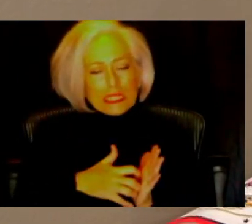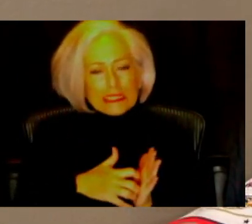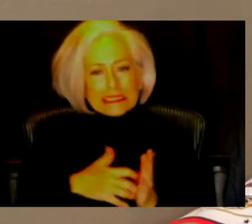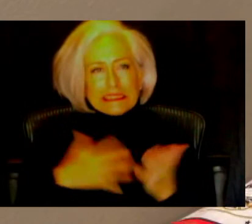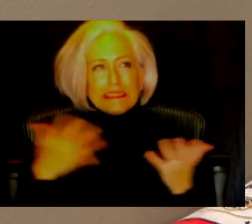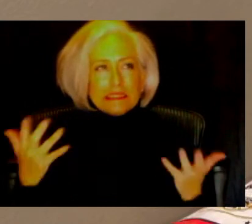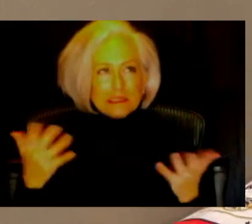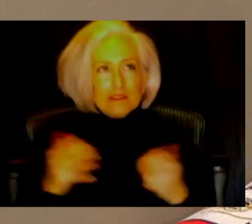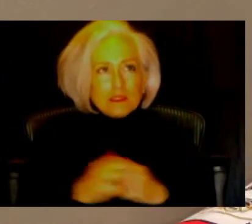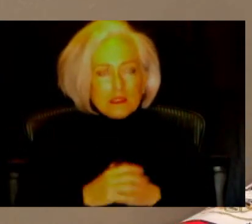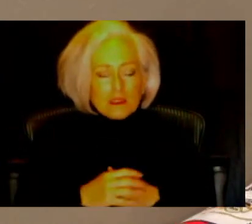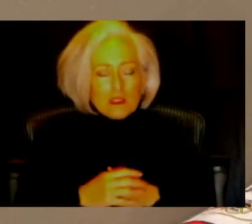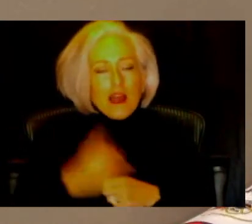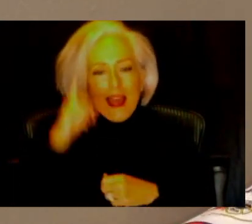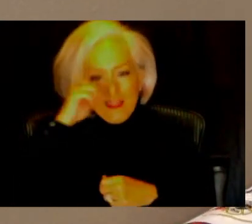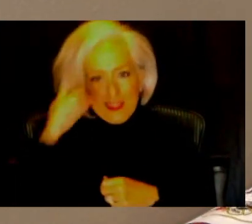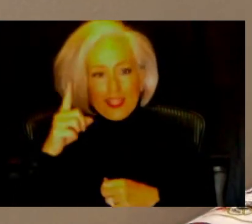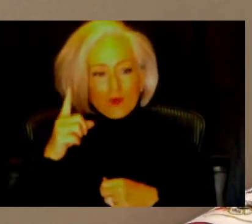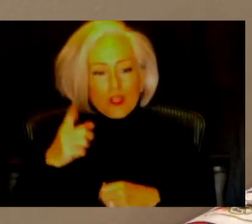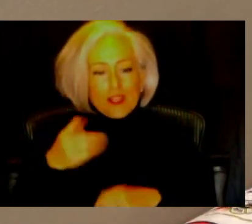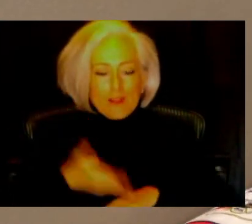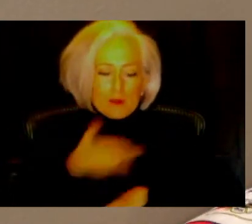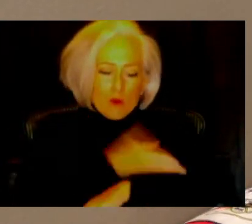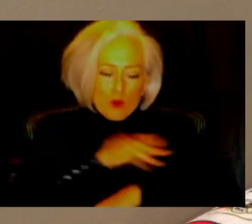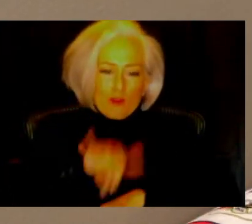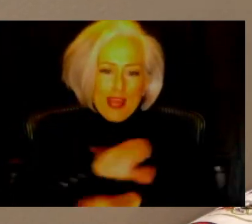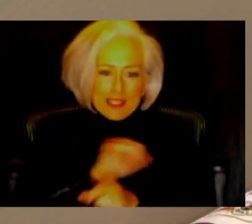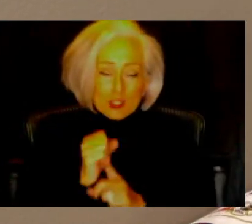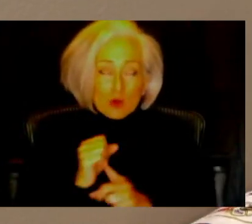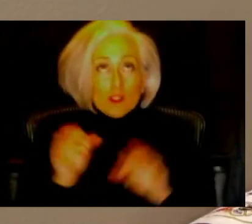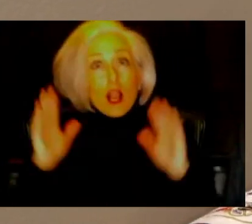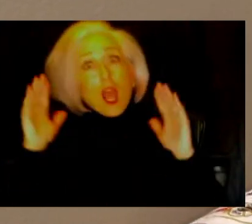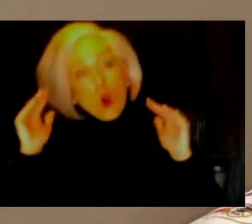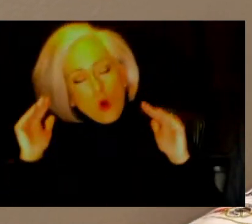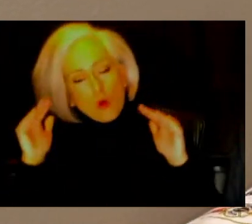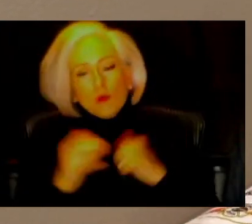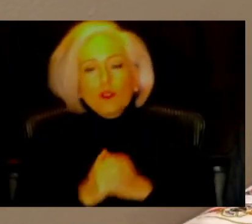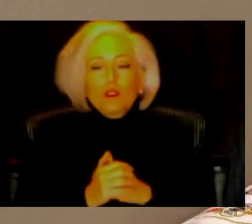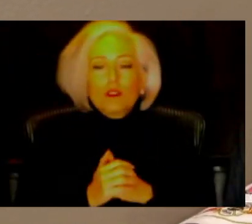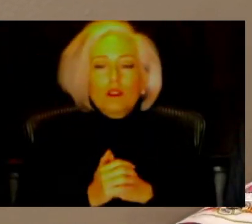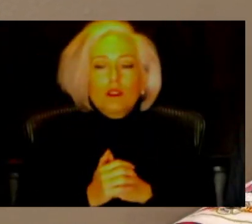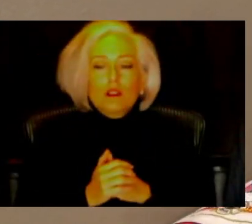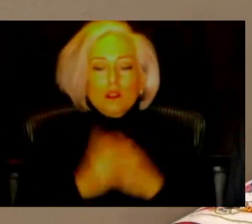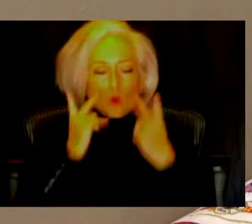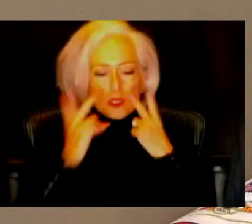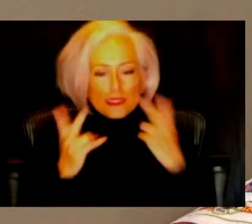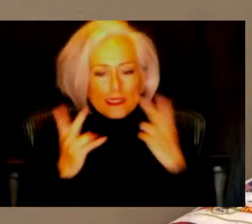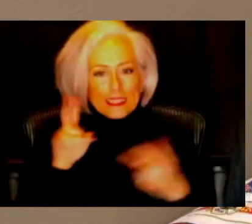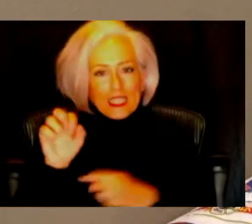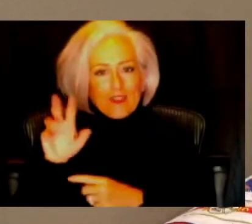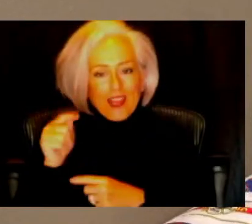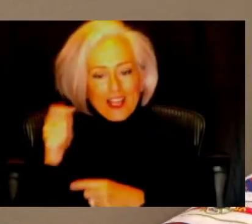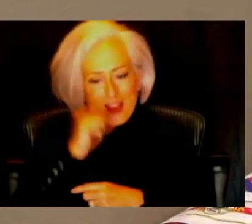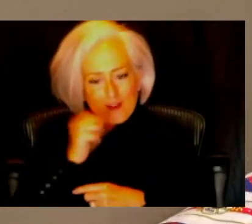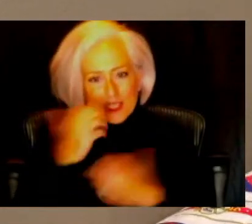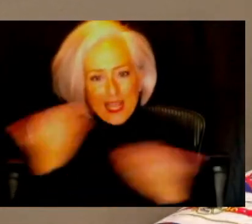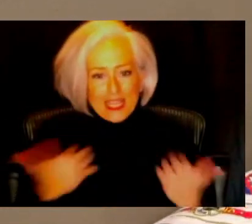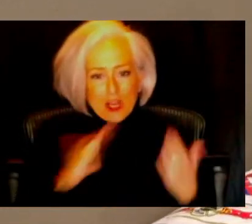I think we've gotten better at that. I hope we have. We see veterans every day here in the Village in an outreach